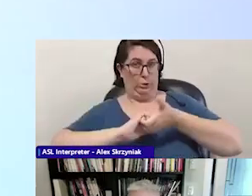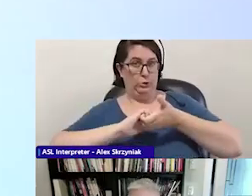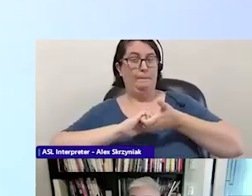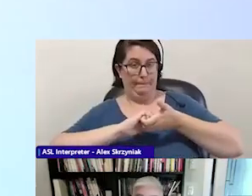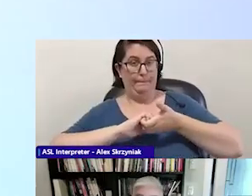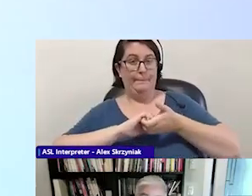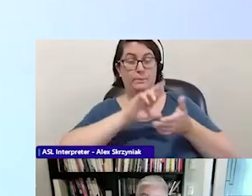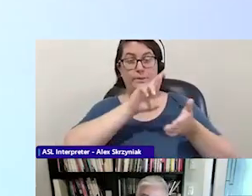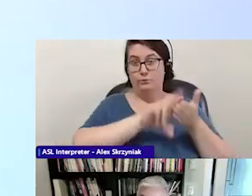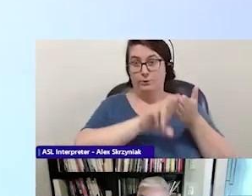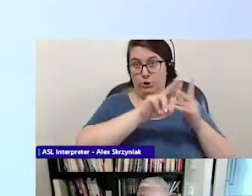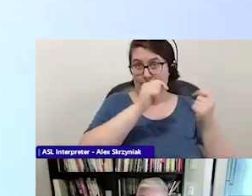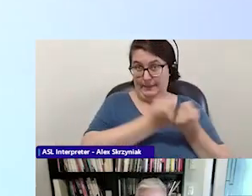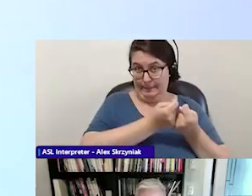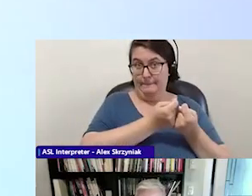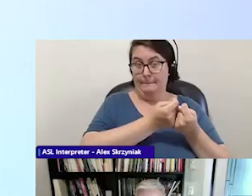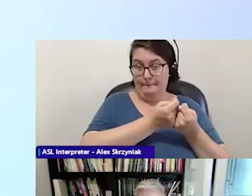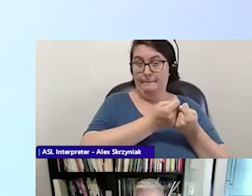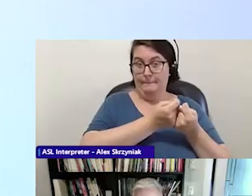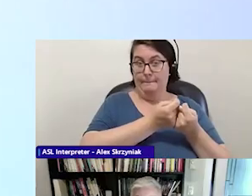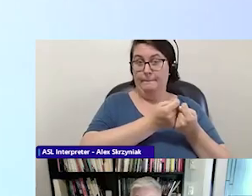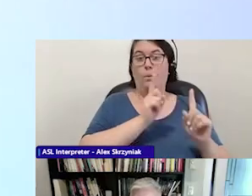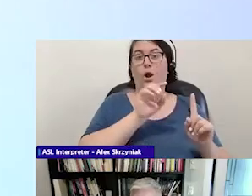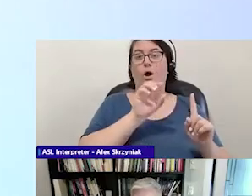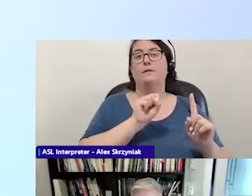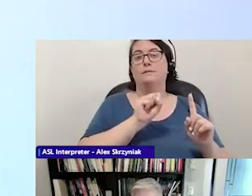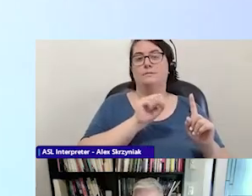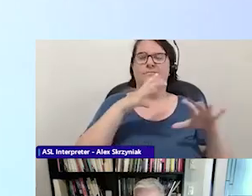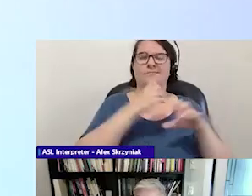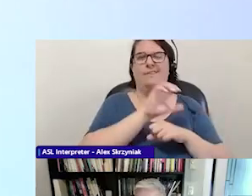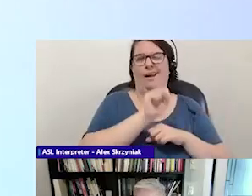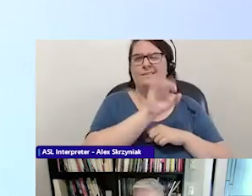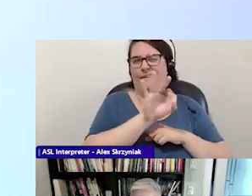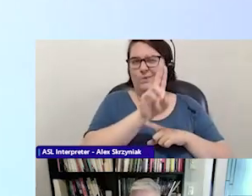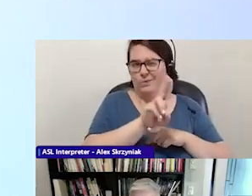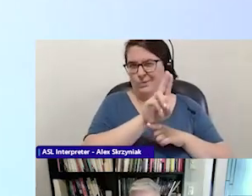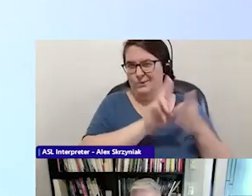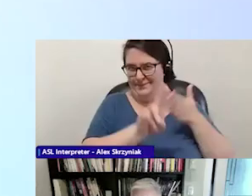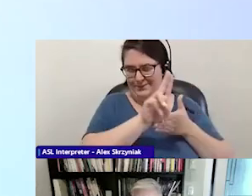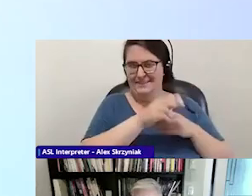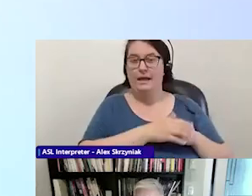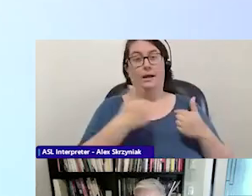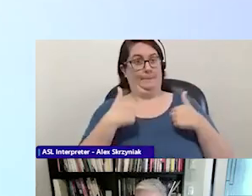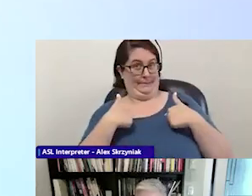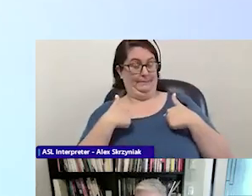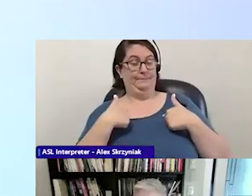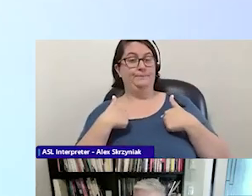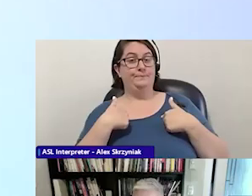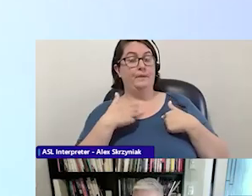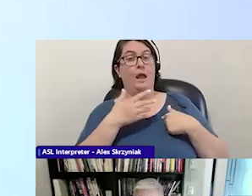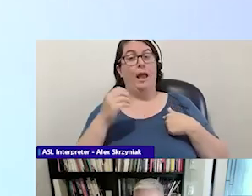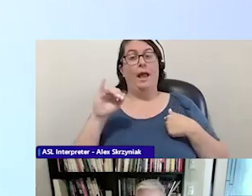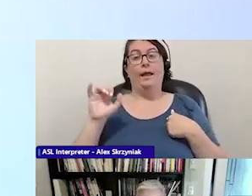the research team situated at Simon Fraser University Myself and